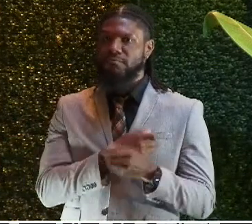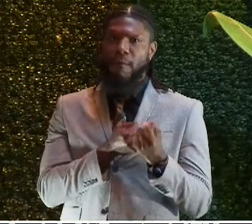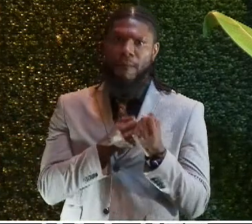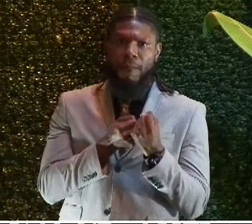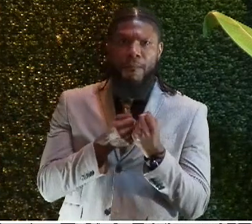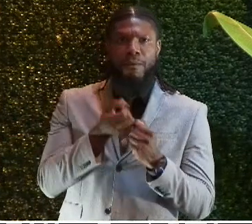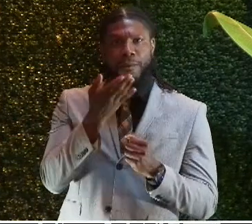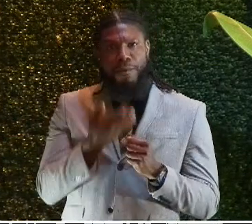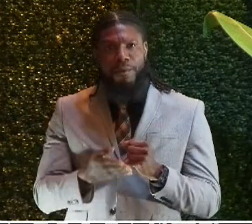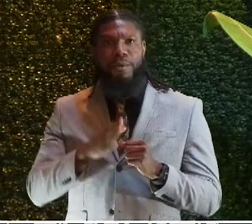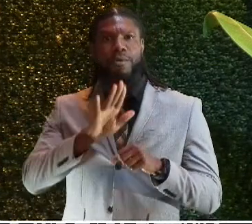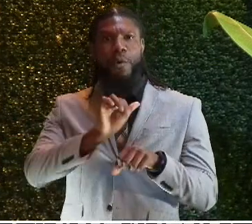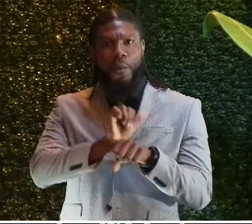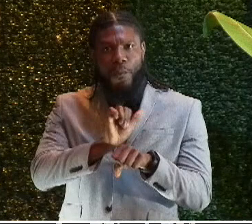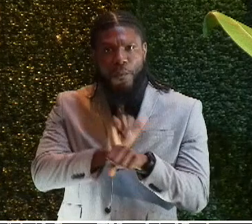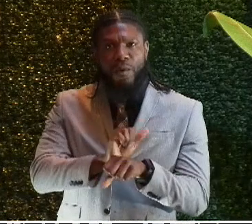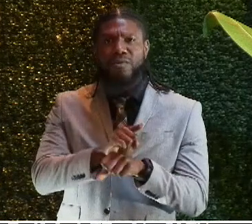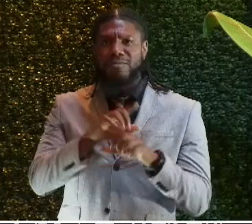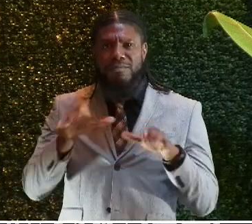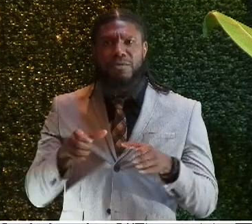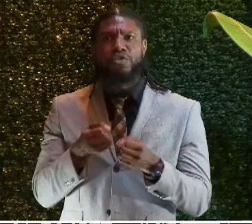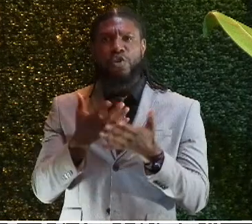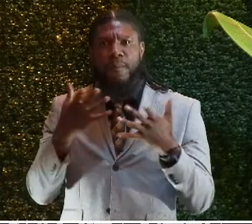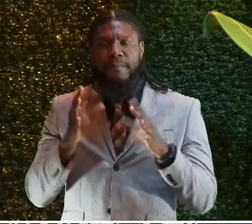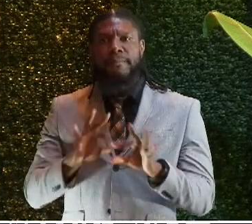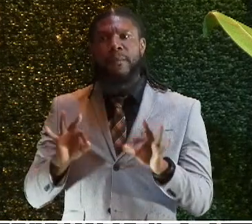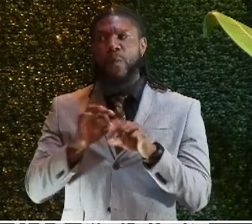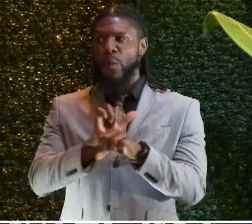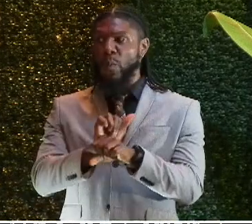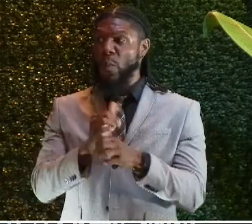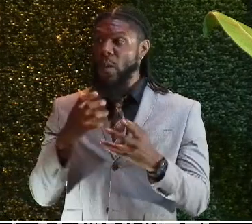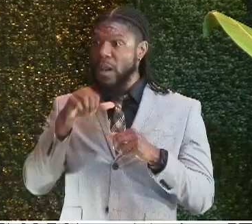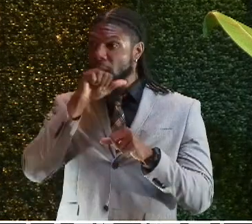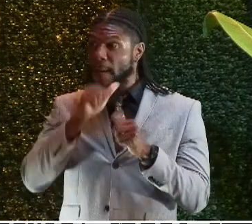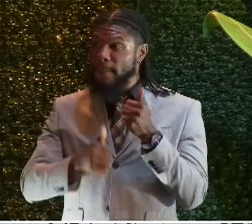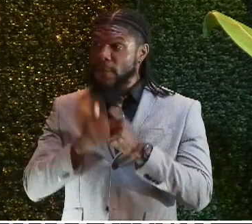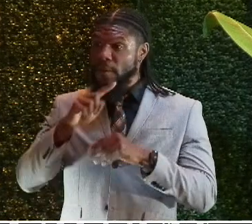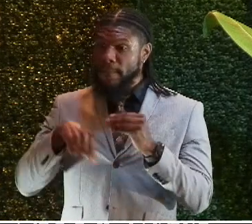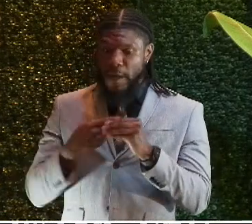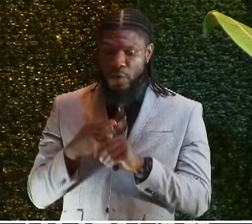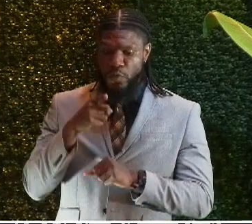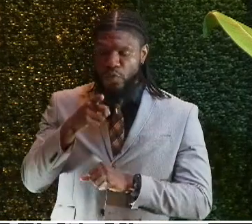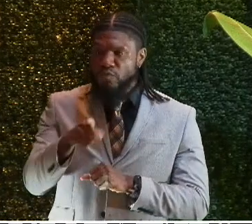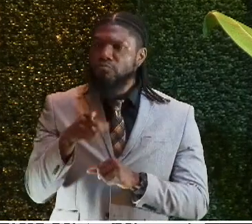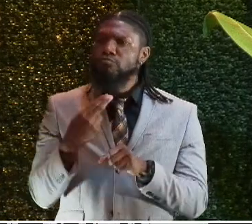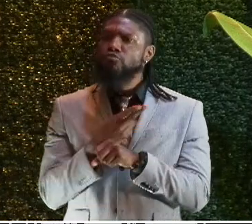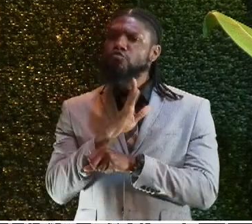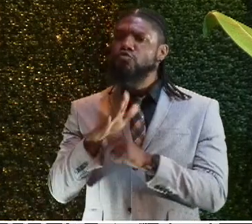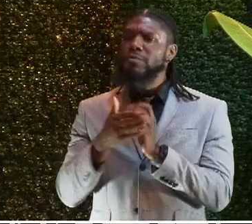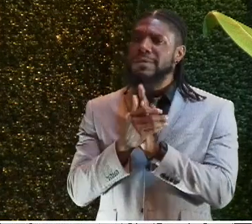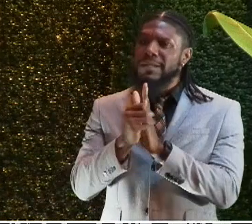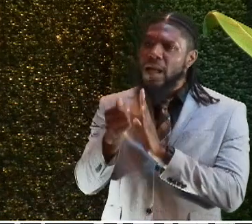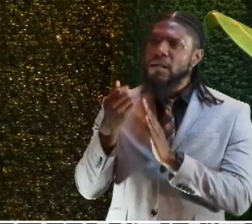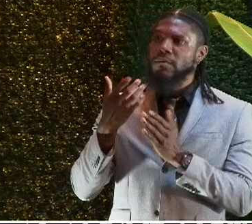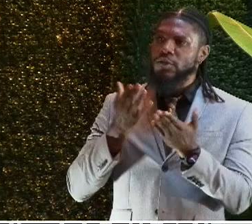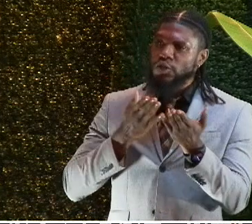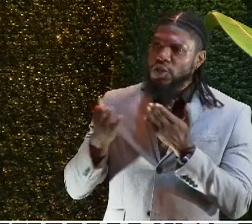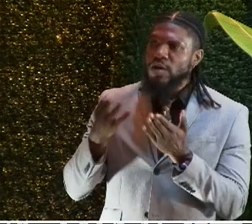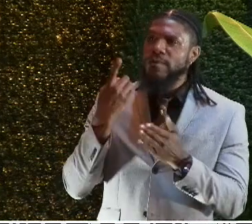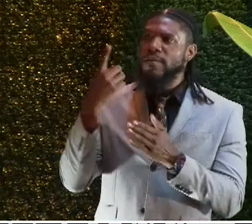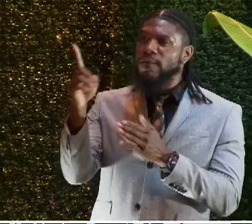your work. You've just done so much important work, and what I love most about you is you use your talents in service of